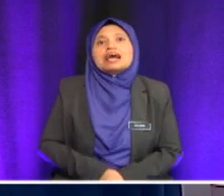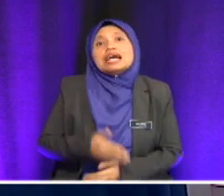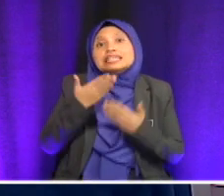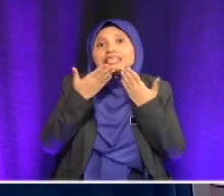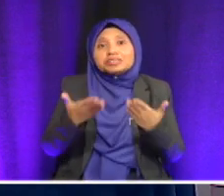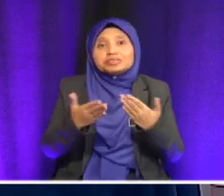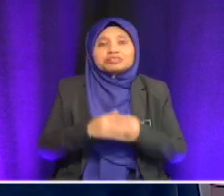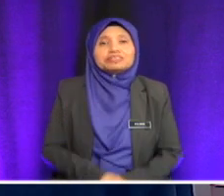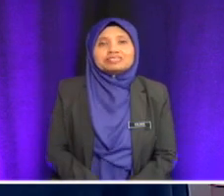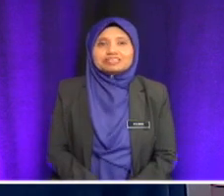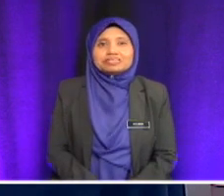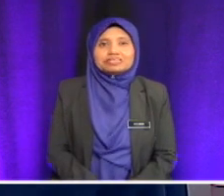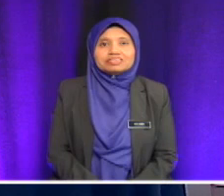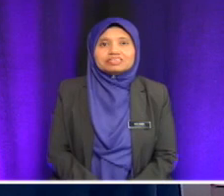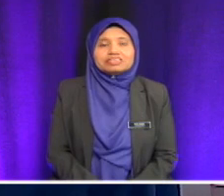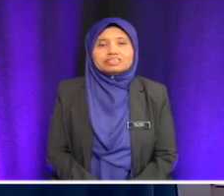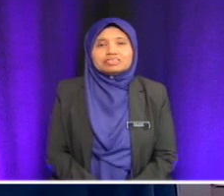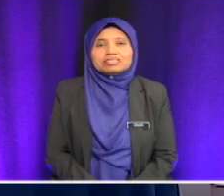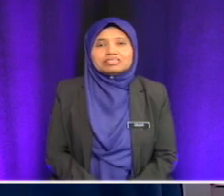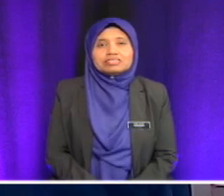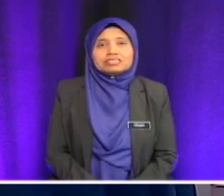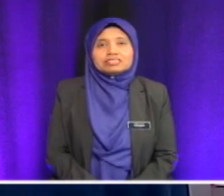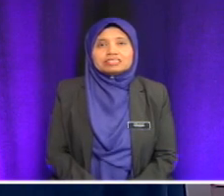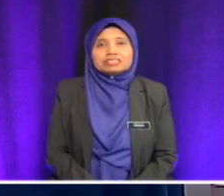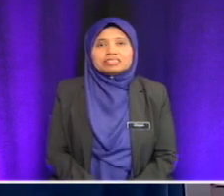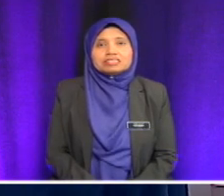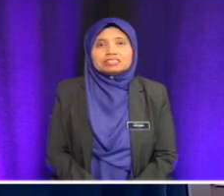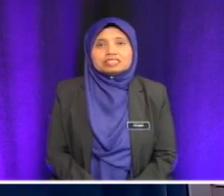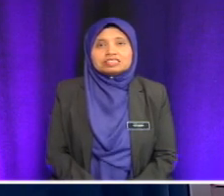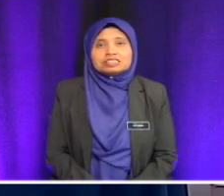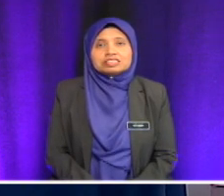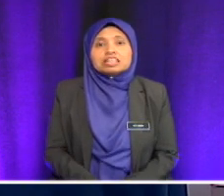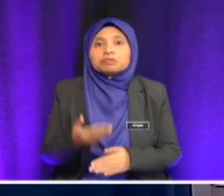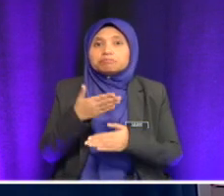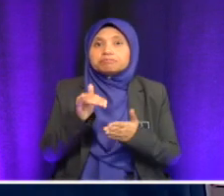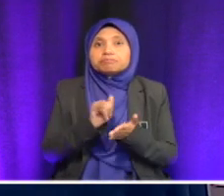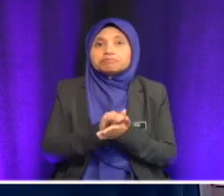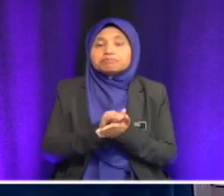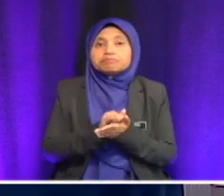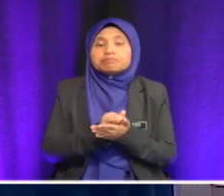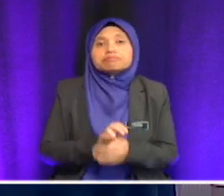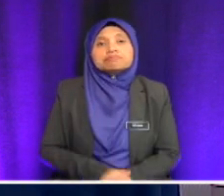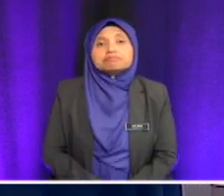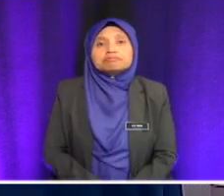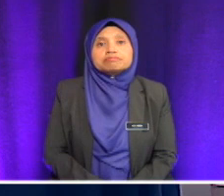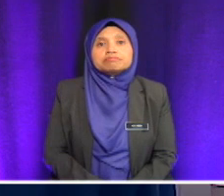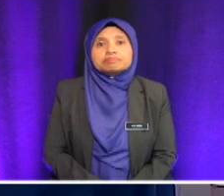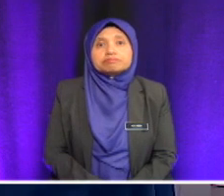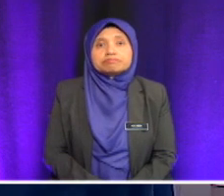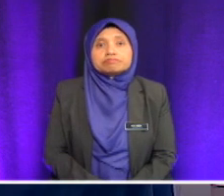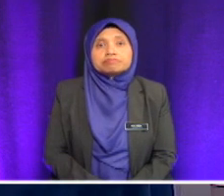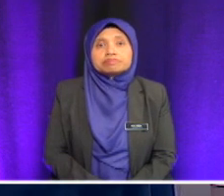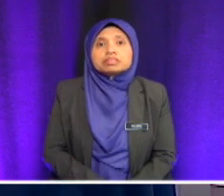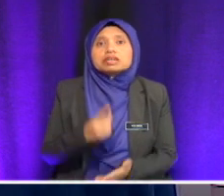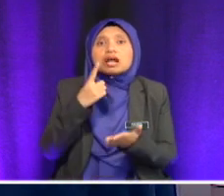sharing. Okay, so now I will go on to our next question. All right. All right, for the next question,